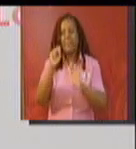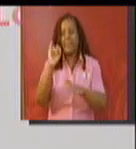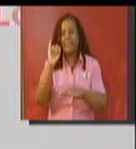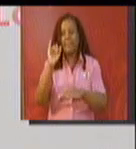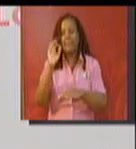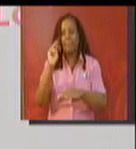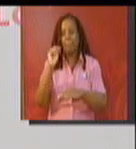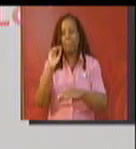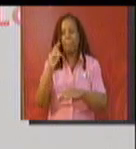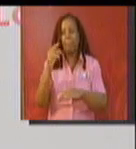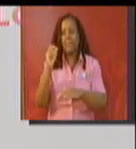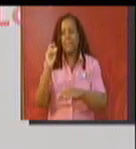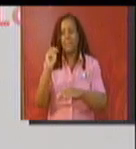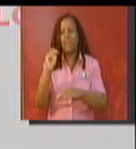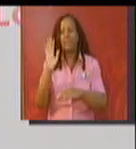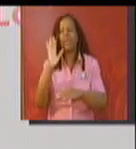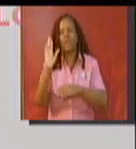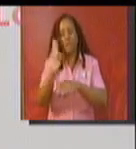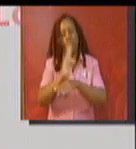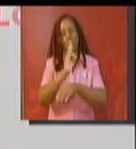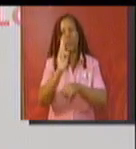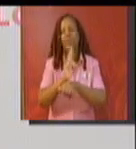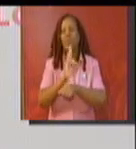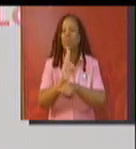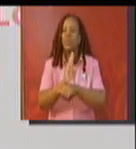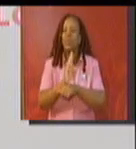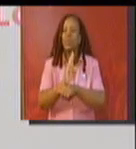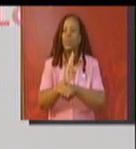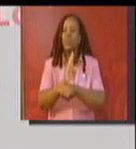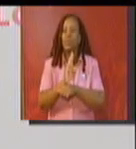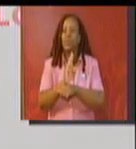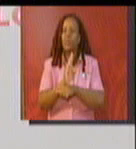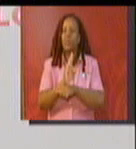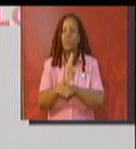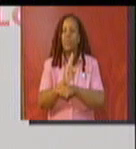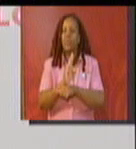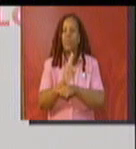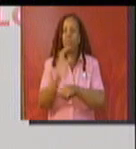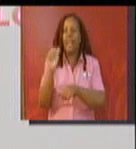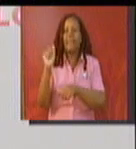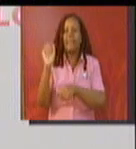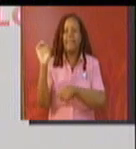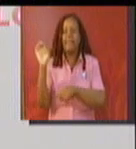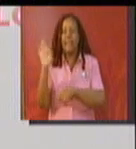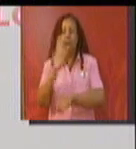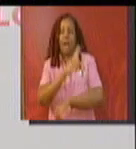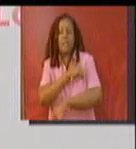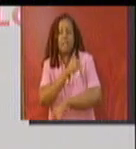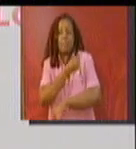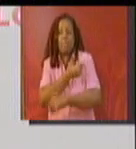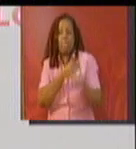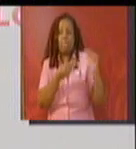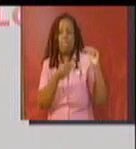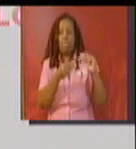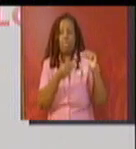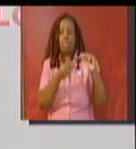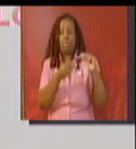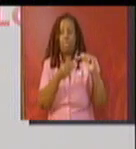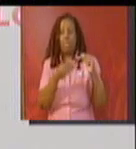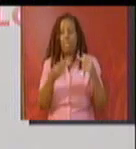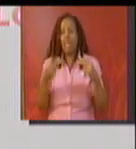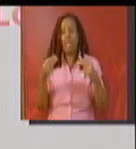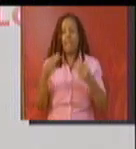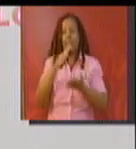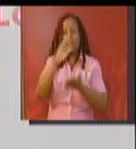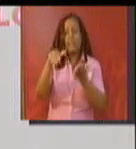a clinical setting, for example, an accident and emergency, which is where we plan to use it most of the time in a district health facility or hospital,